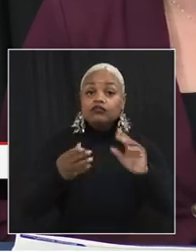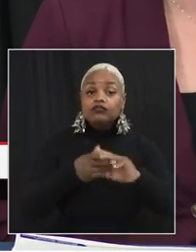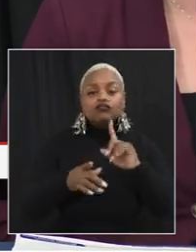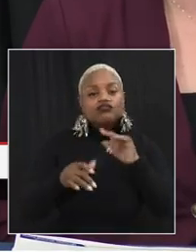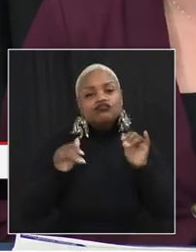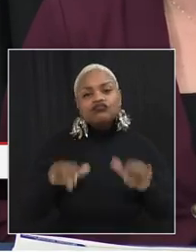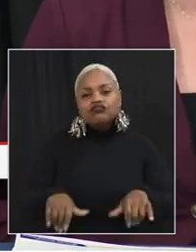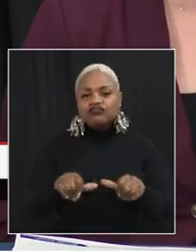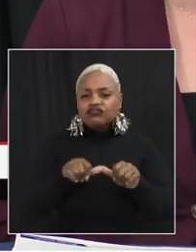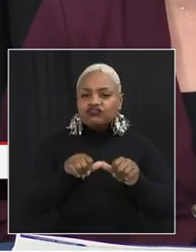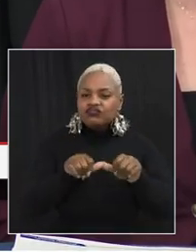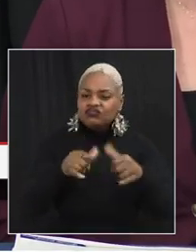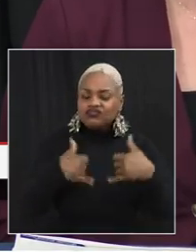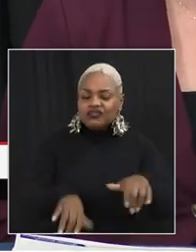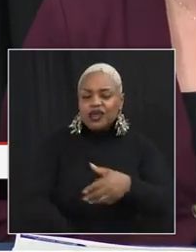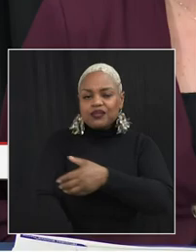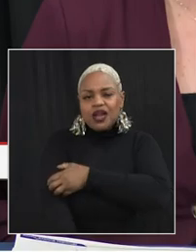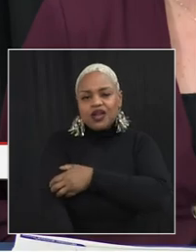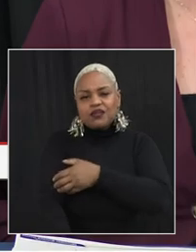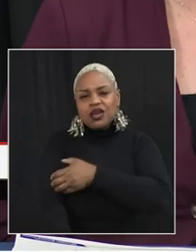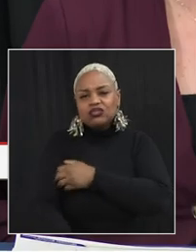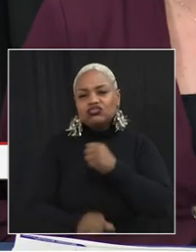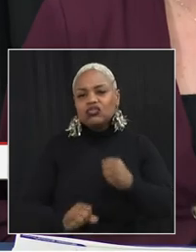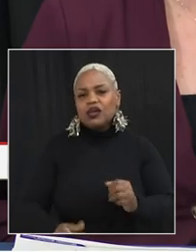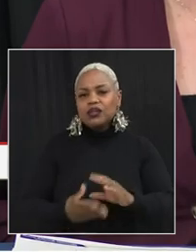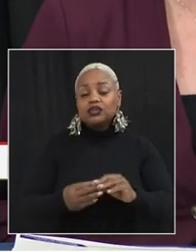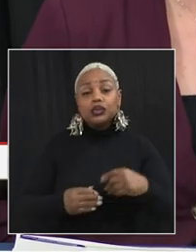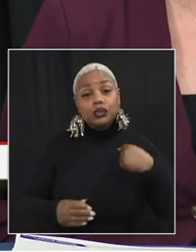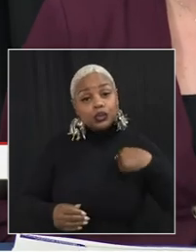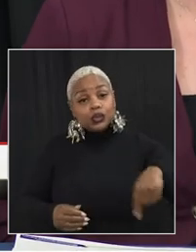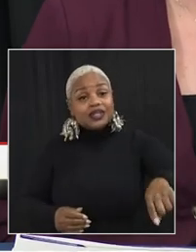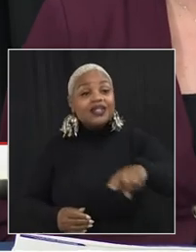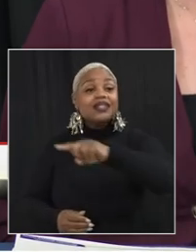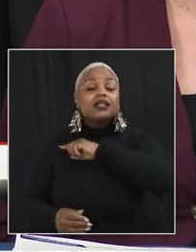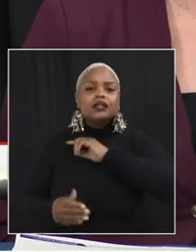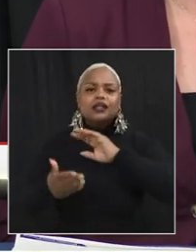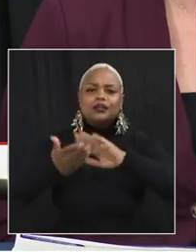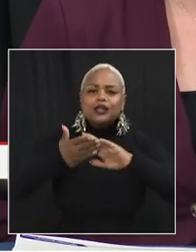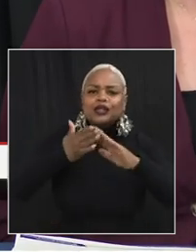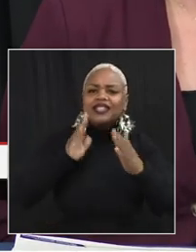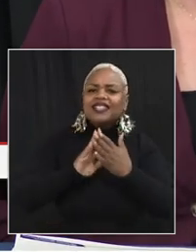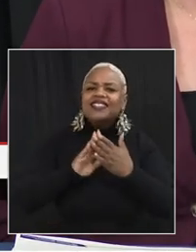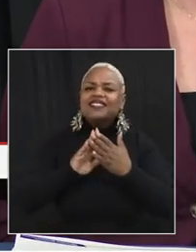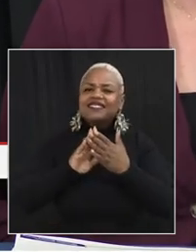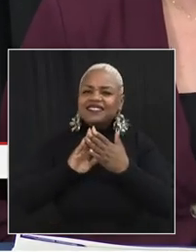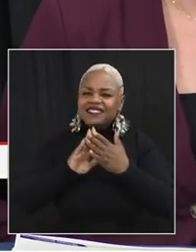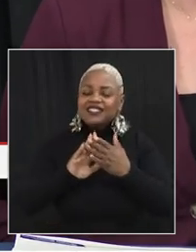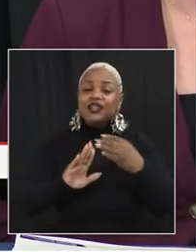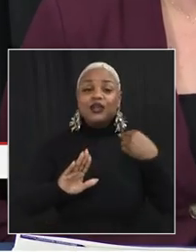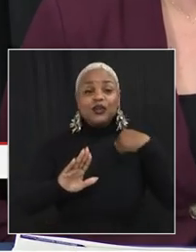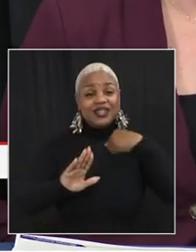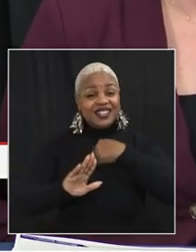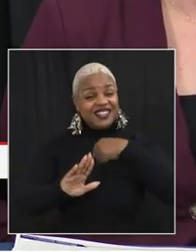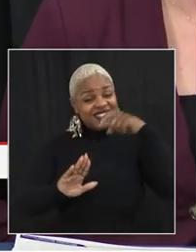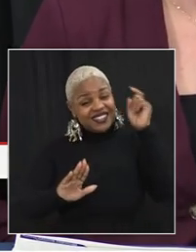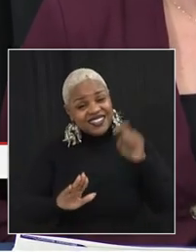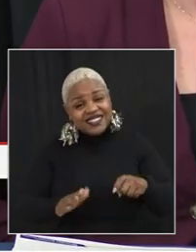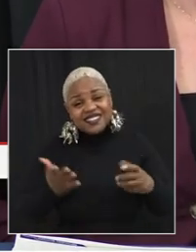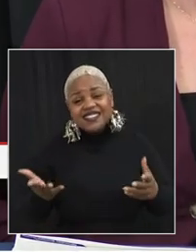as powerful. We are a community that needs one